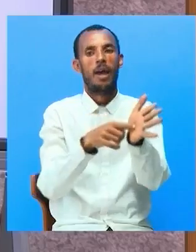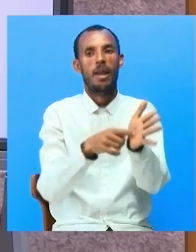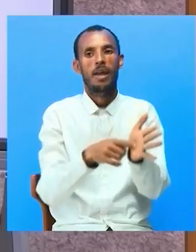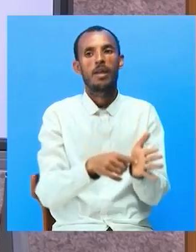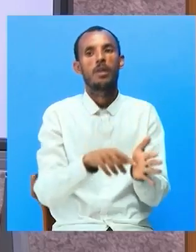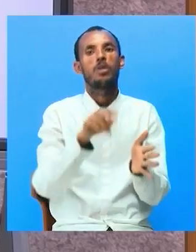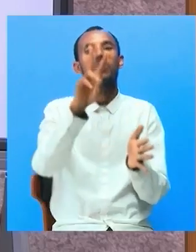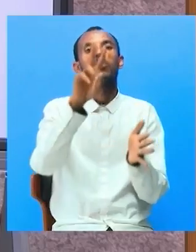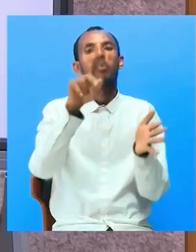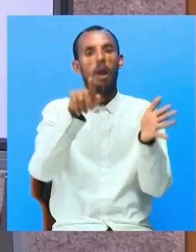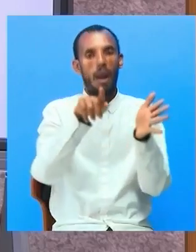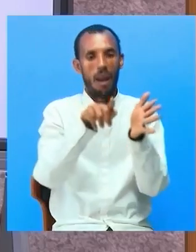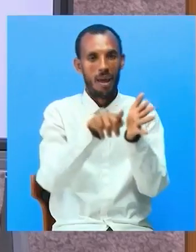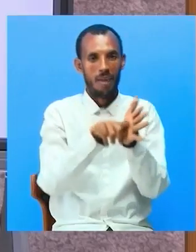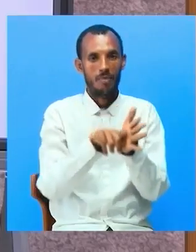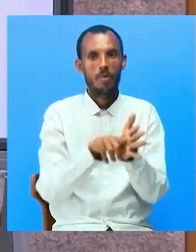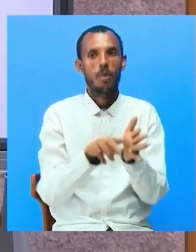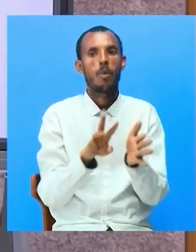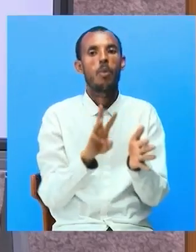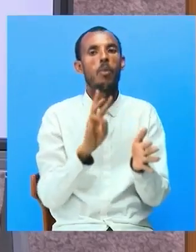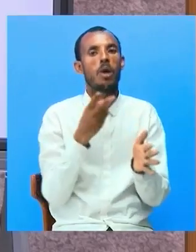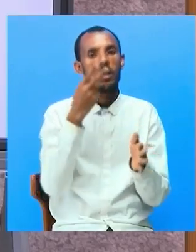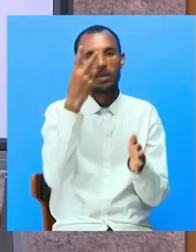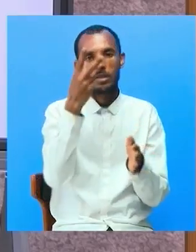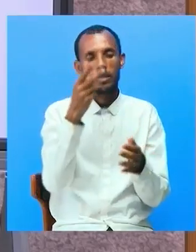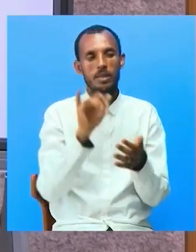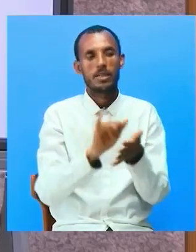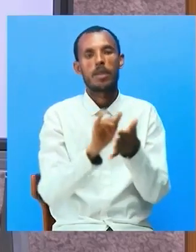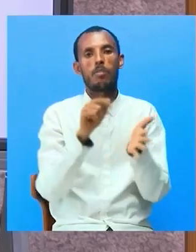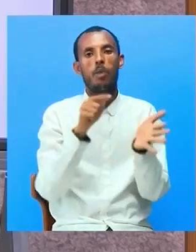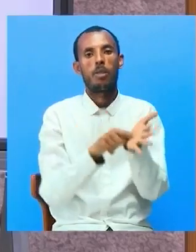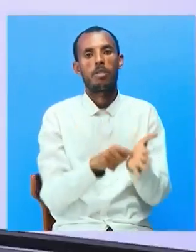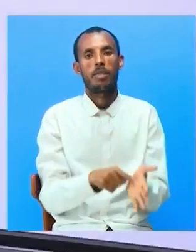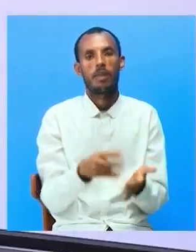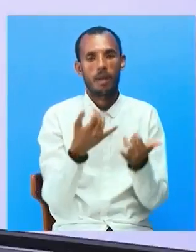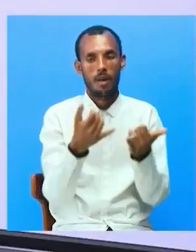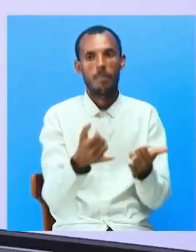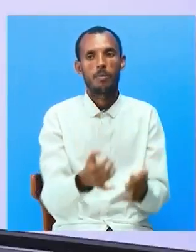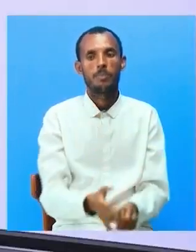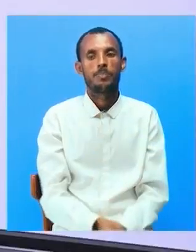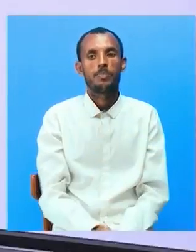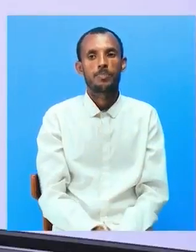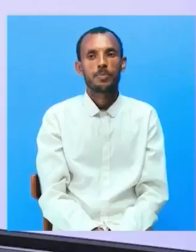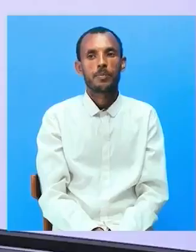negative integers. We'll go to that point now.